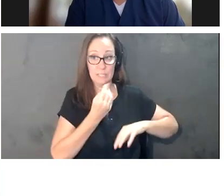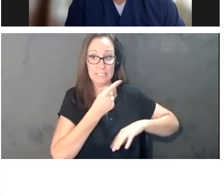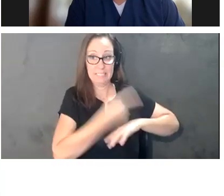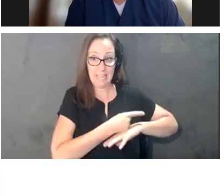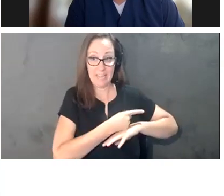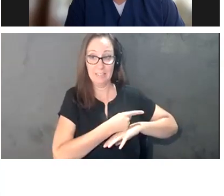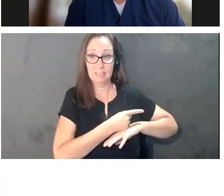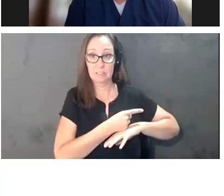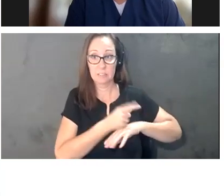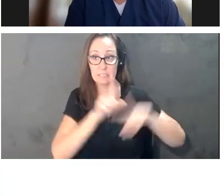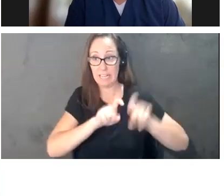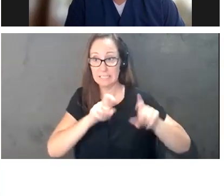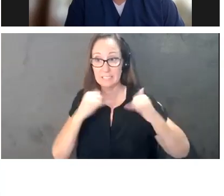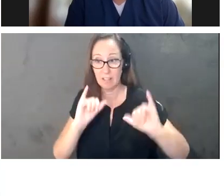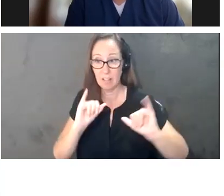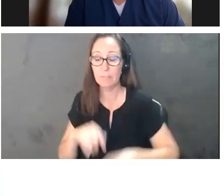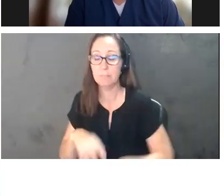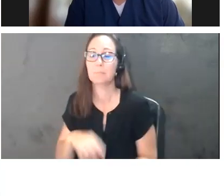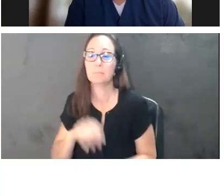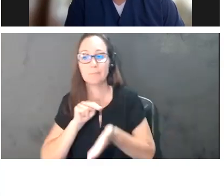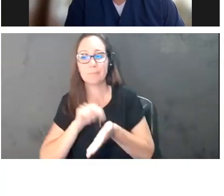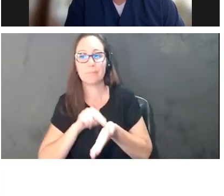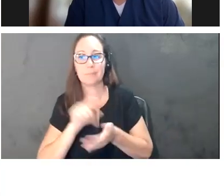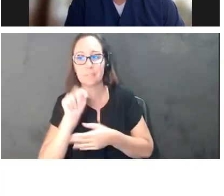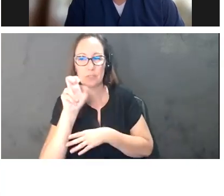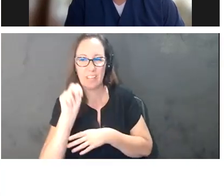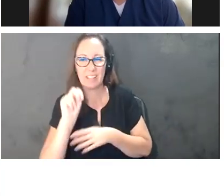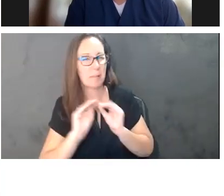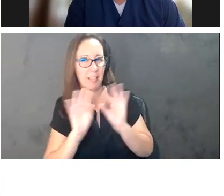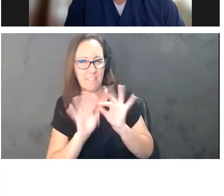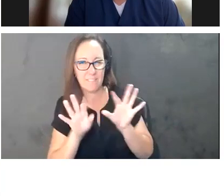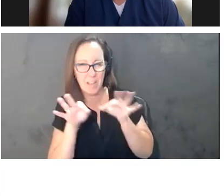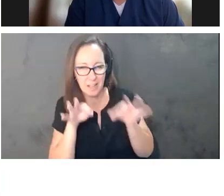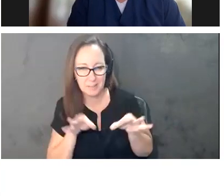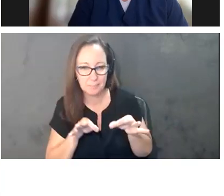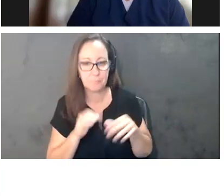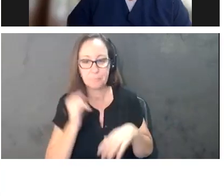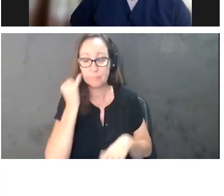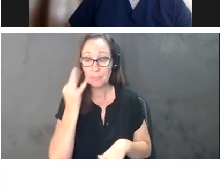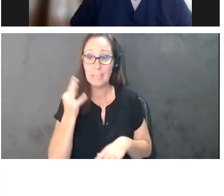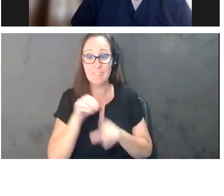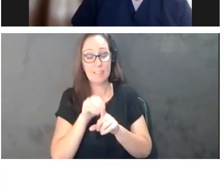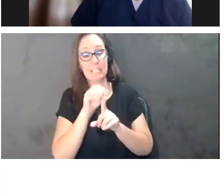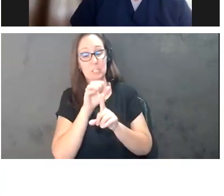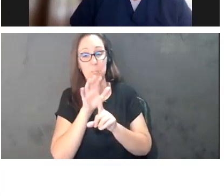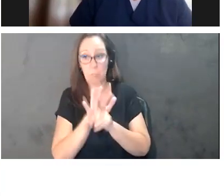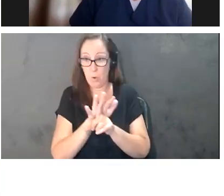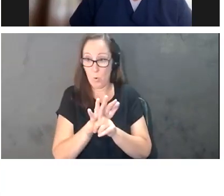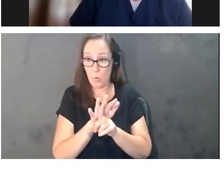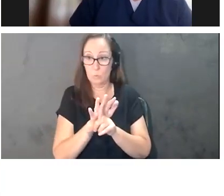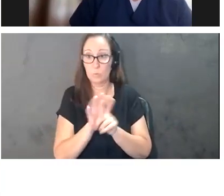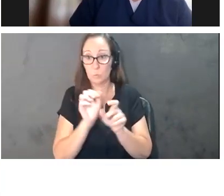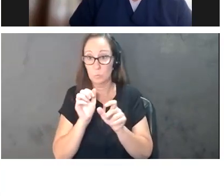days? So let me clarify. So if you are if you are exposed to someone who is COVID